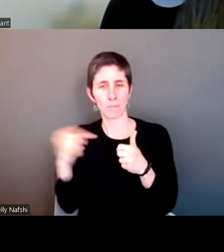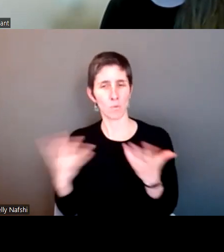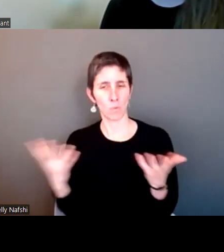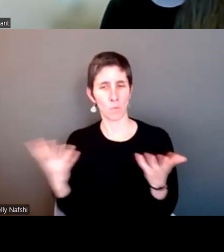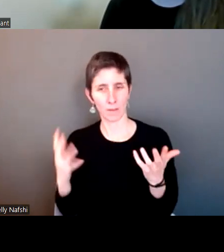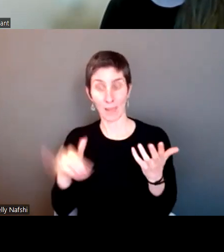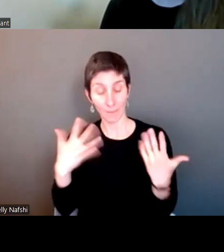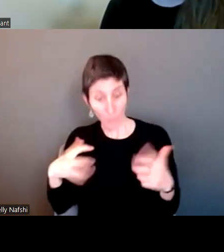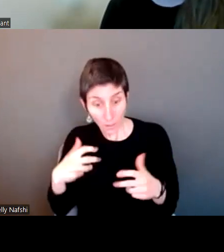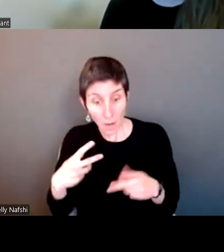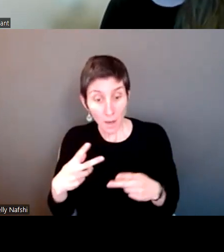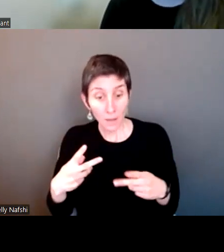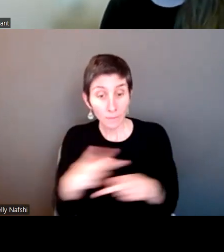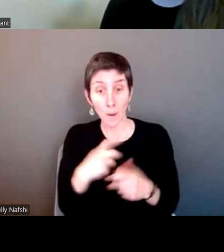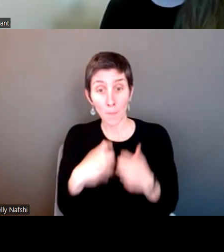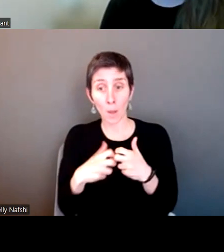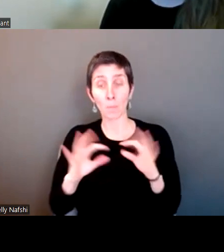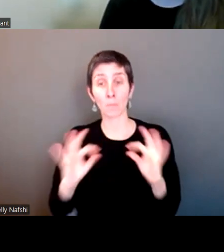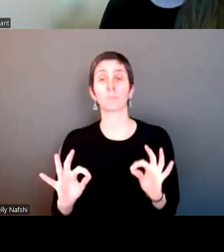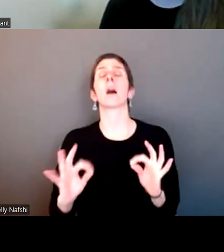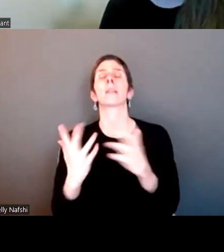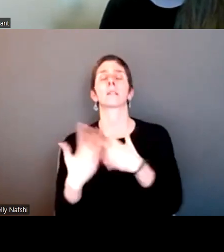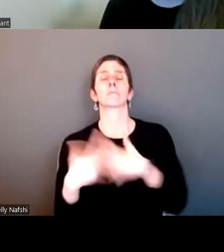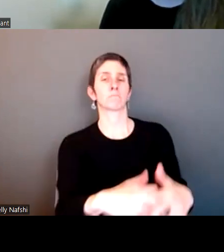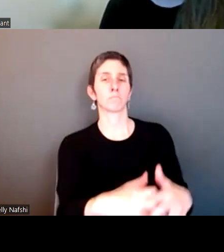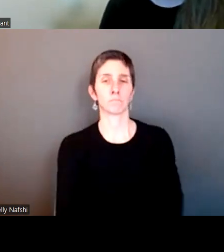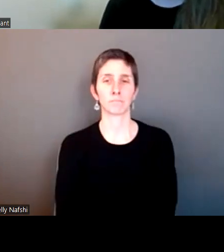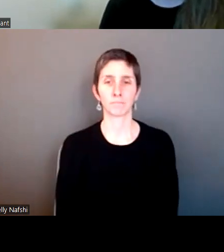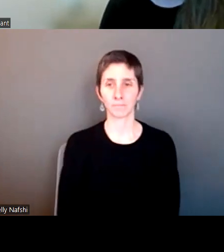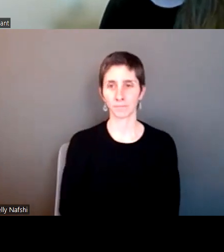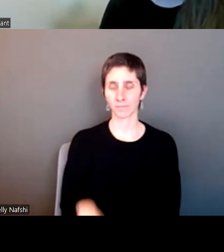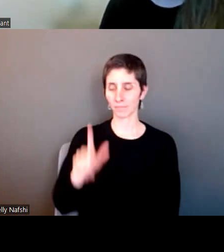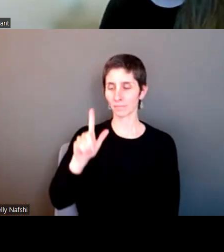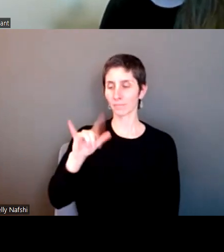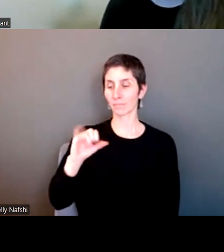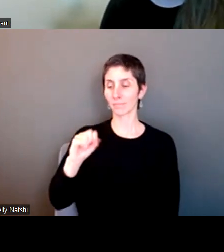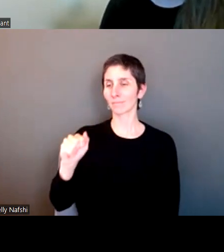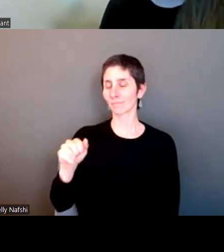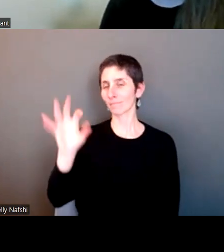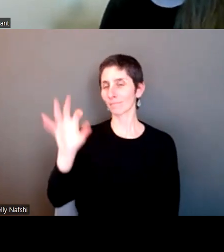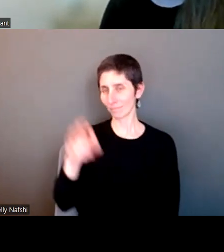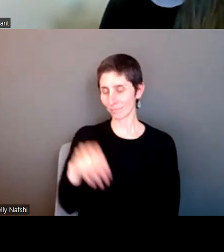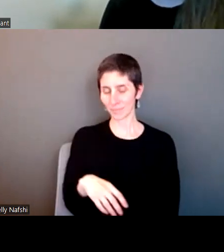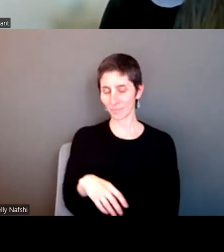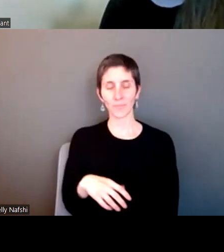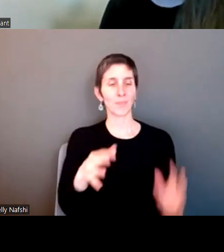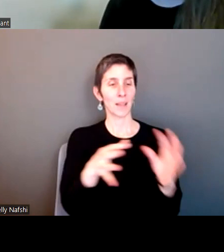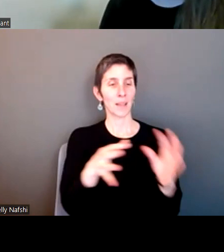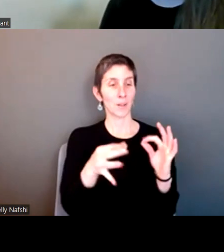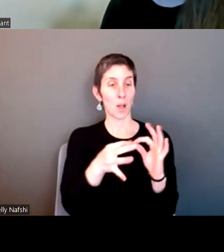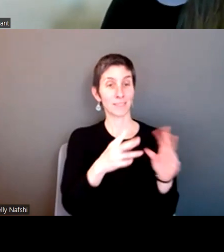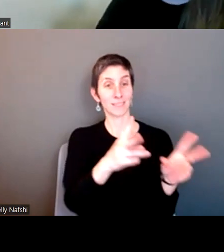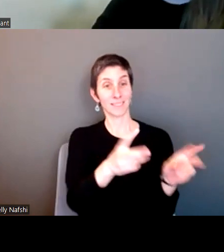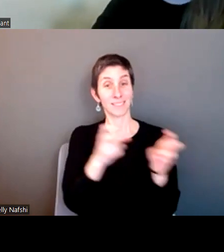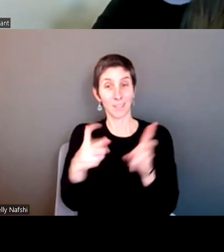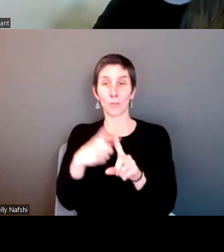Go ahead, Lisa. Yeah, I just wanted to bring you the words of two people that have stayed at Pat's Place. And when we asked them what that